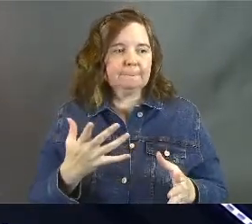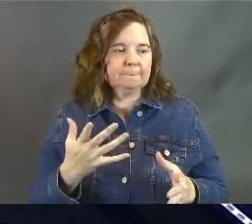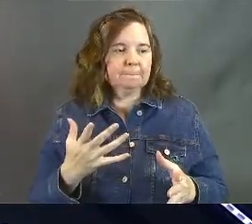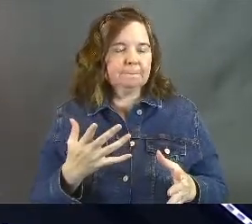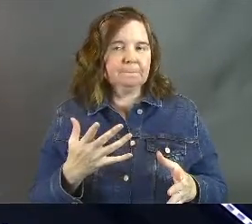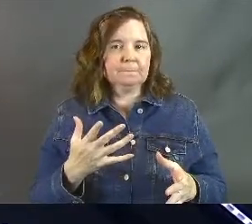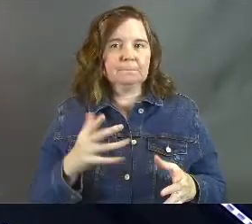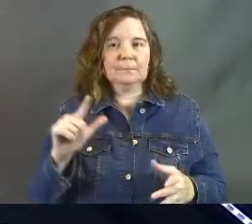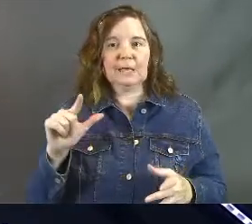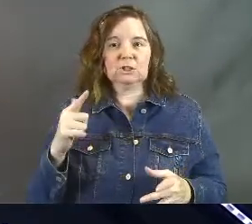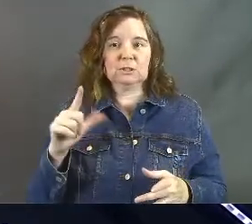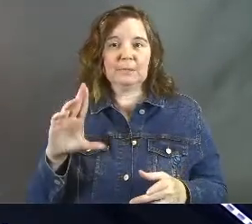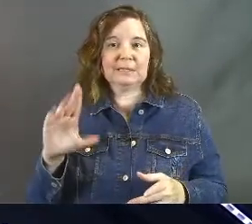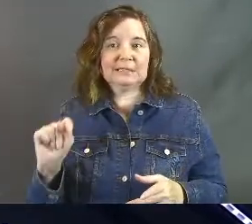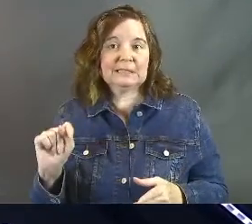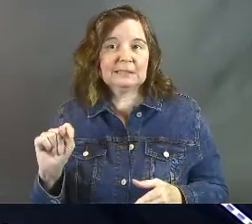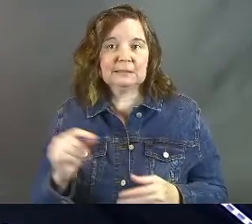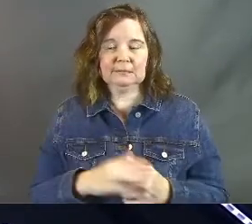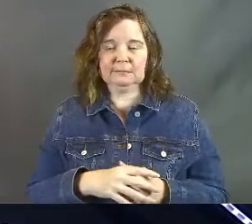they're LGBT.